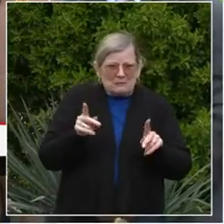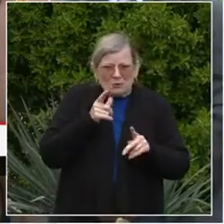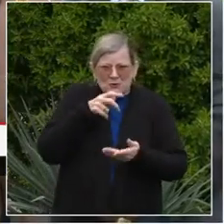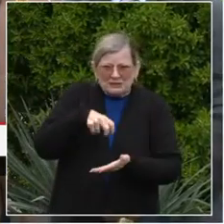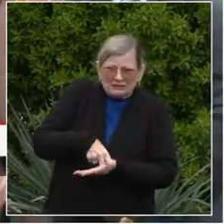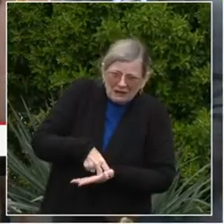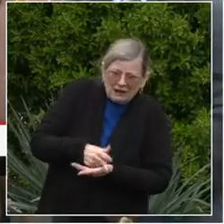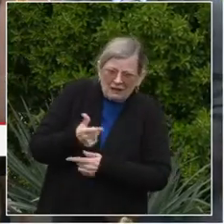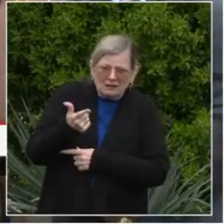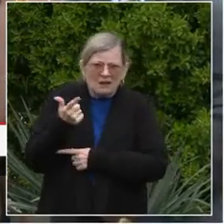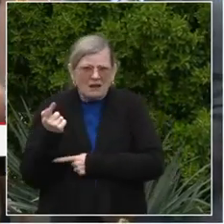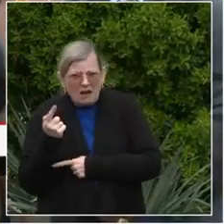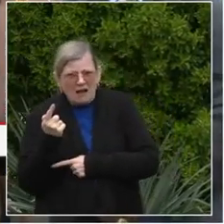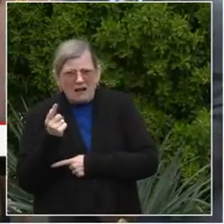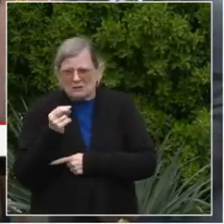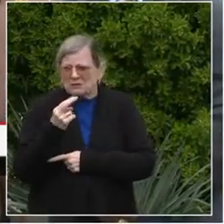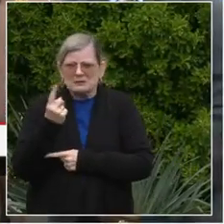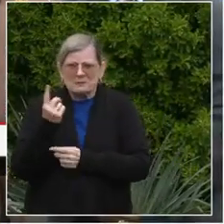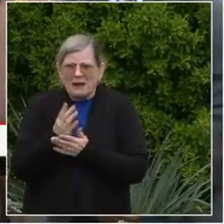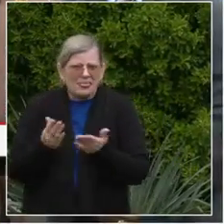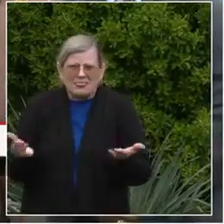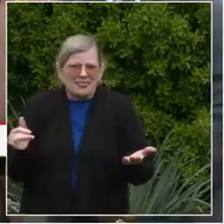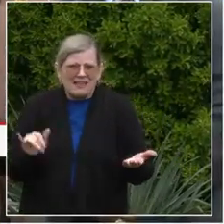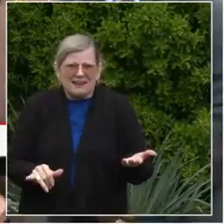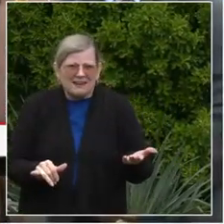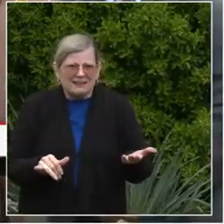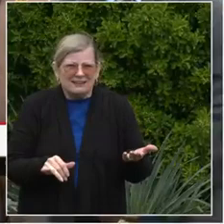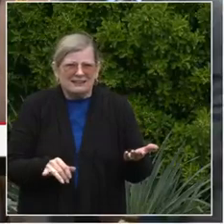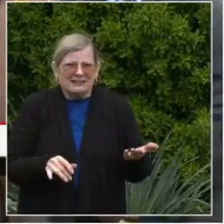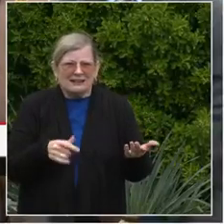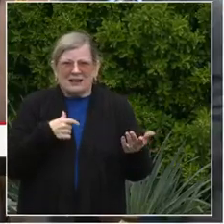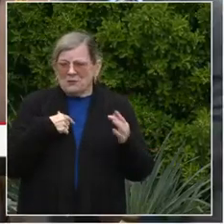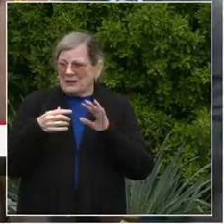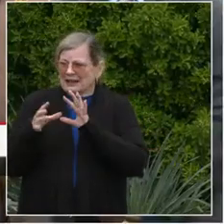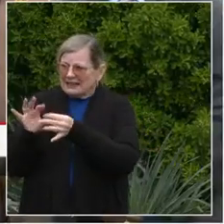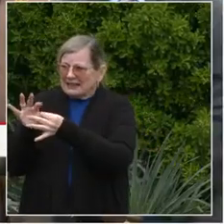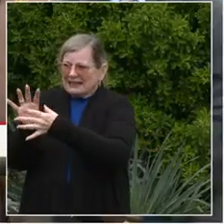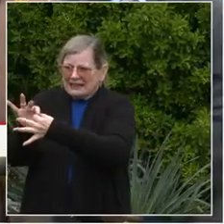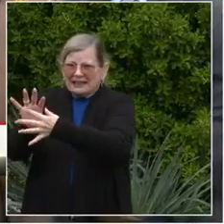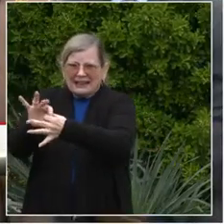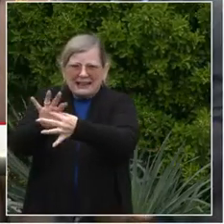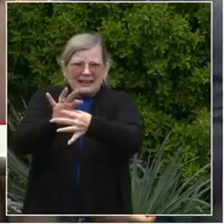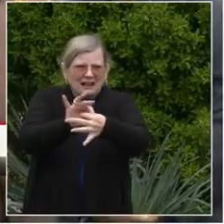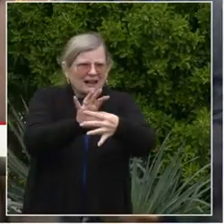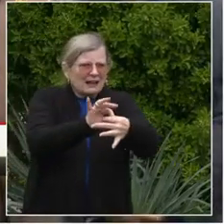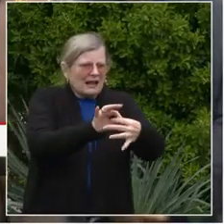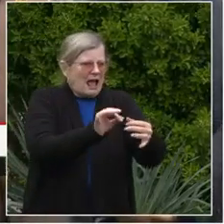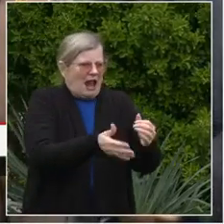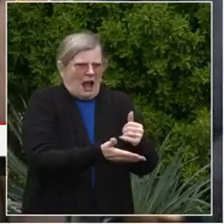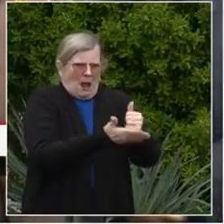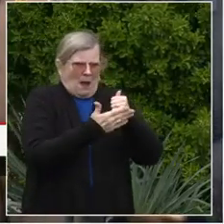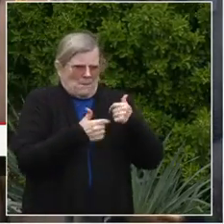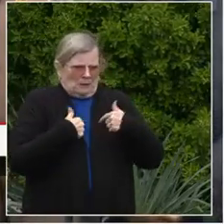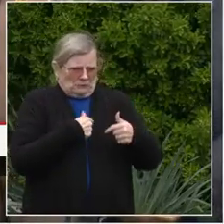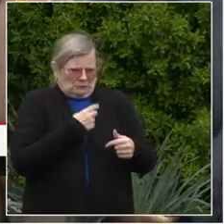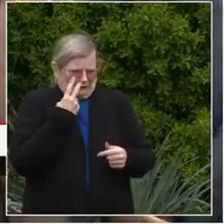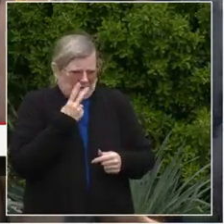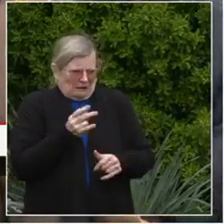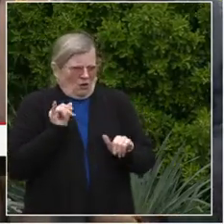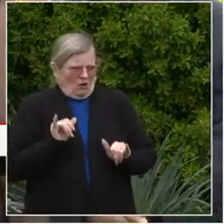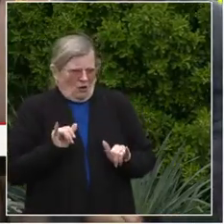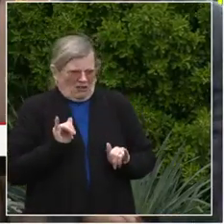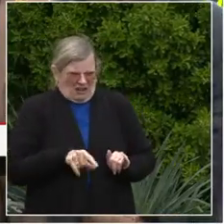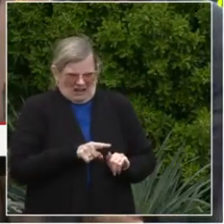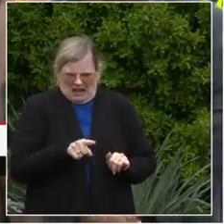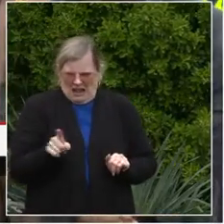fire, or something like that. Well, once we are able to link those things together, those help us to progress cases. So it's not only about just